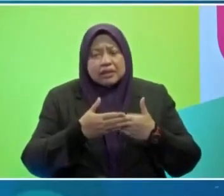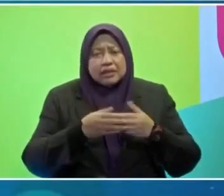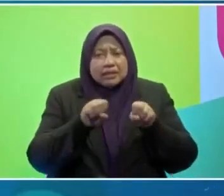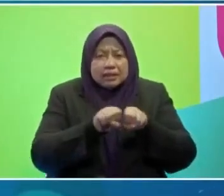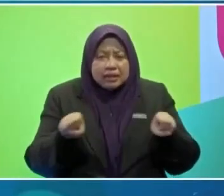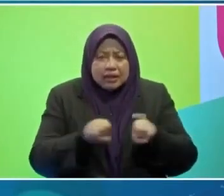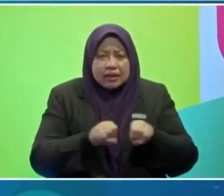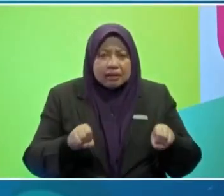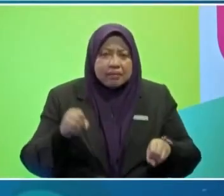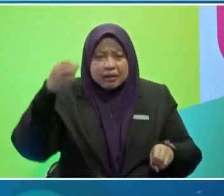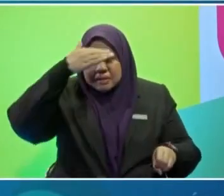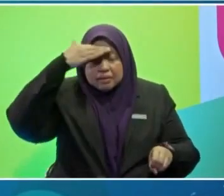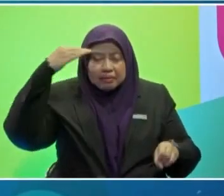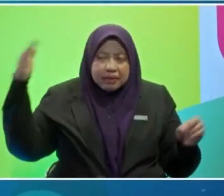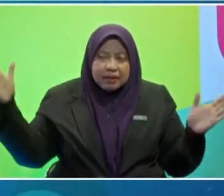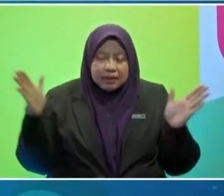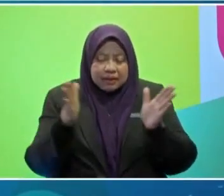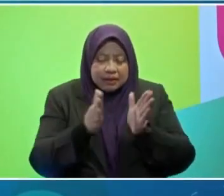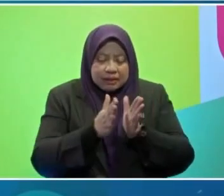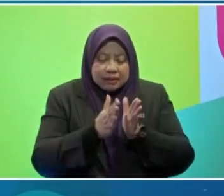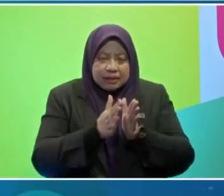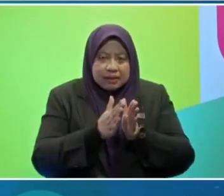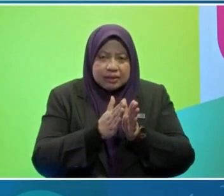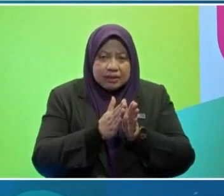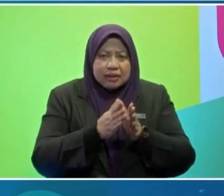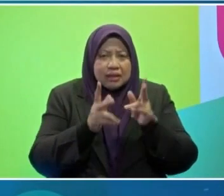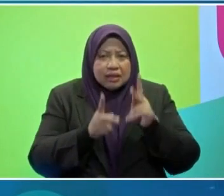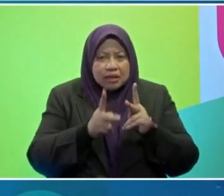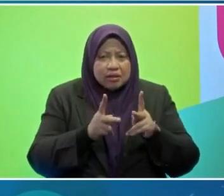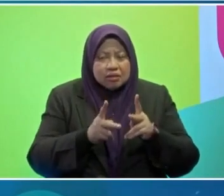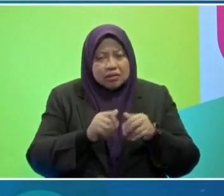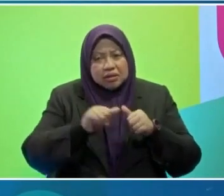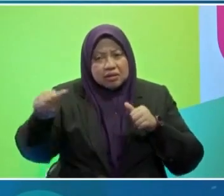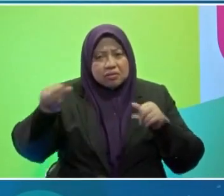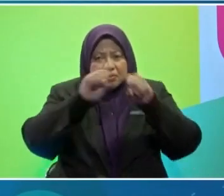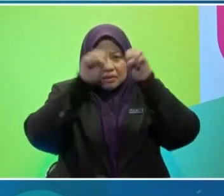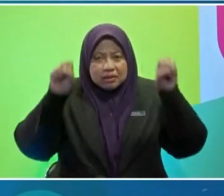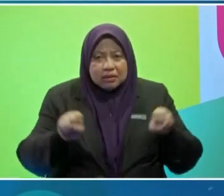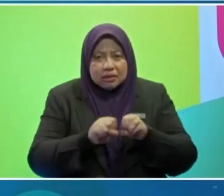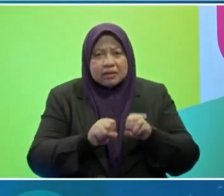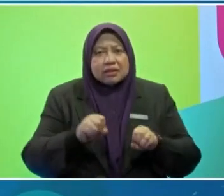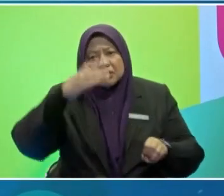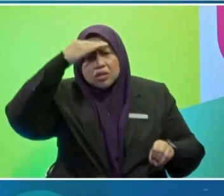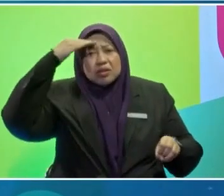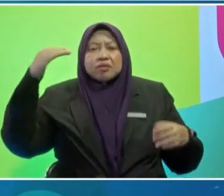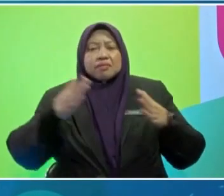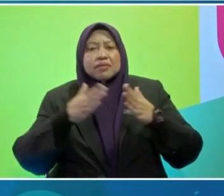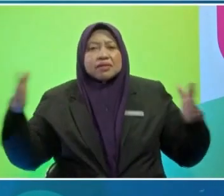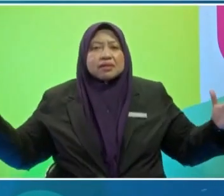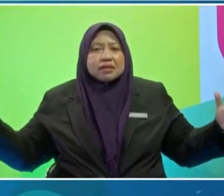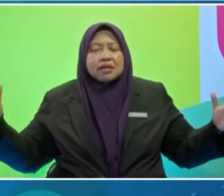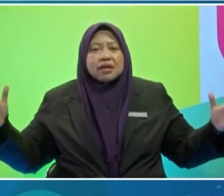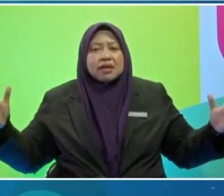smaller. Smaller. Let's try that again, Mr. Quek. Okay, bigger, as you move further. All right. Bigger. And